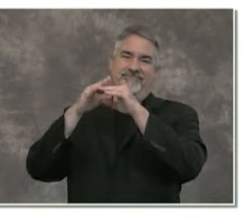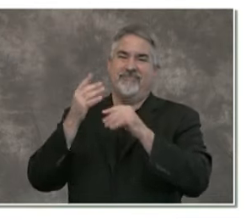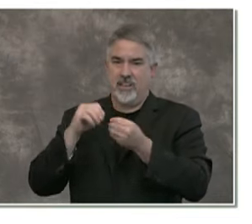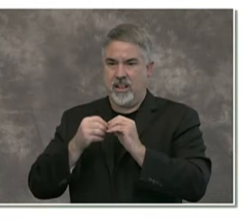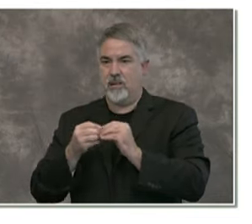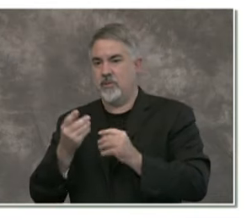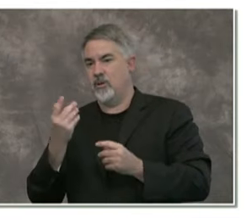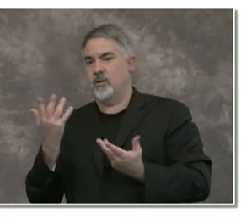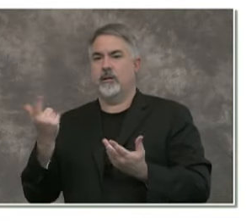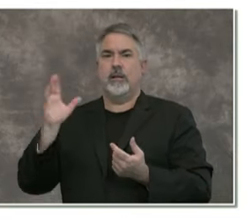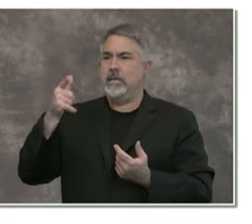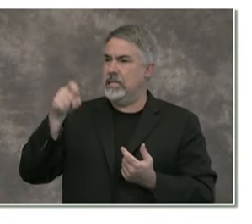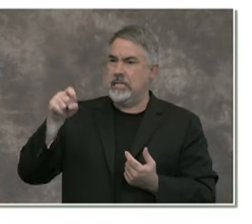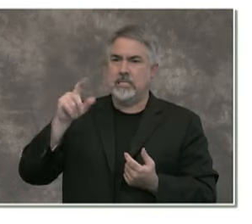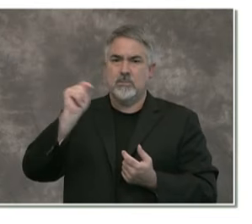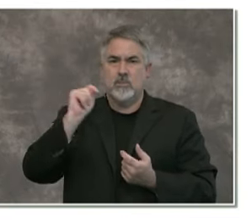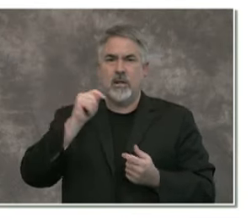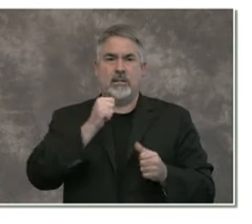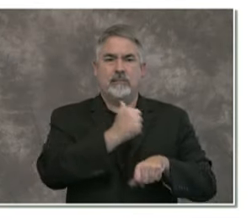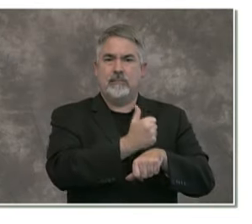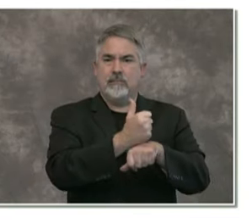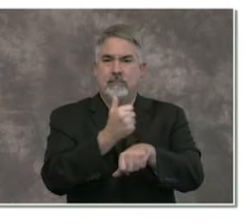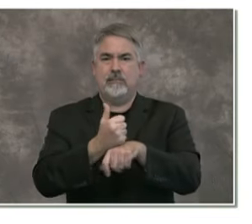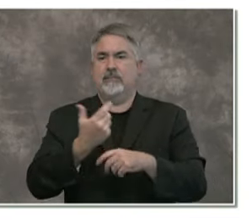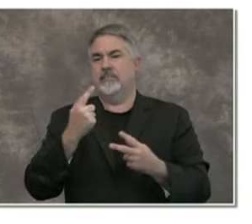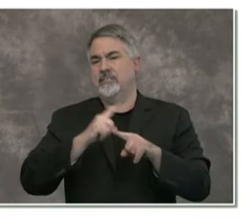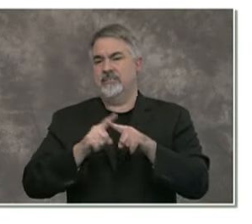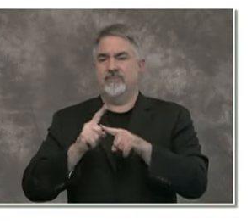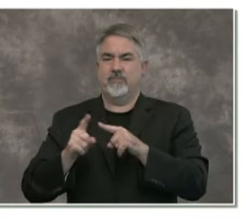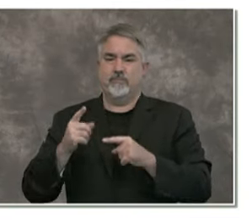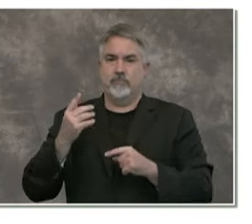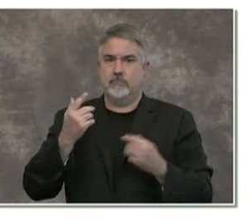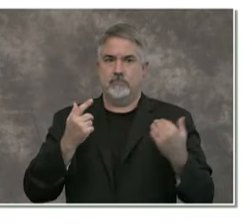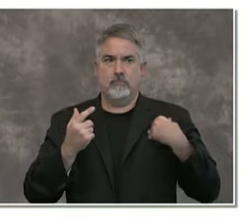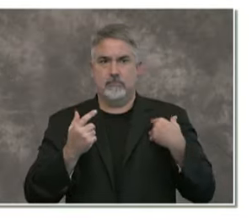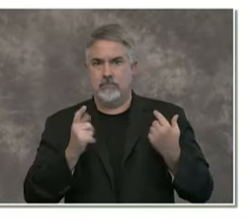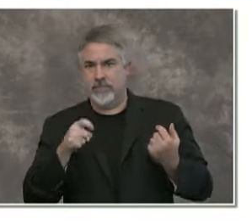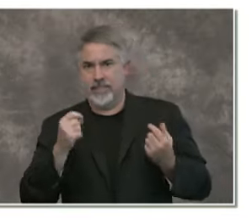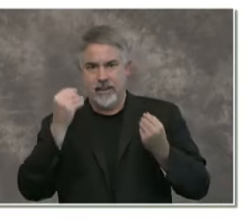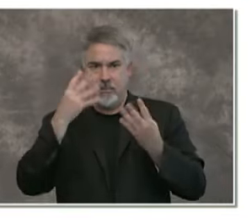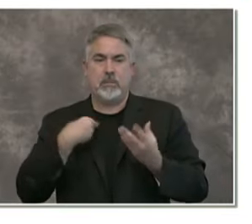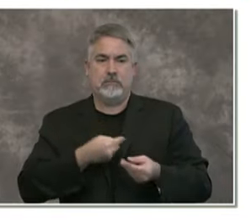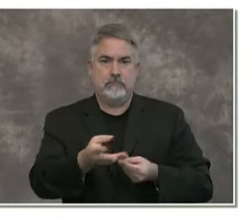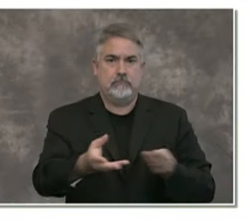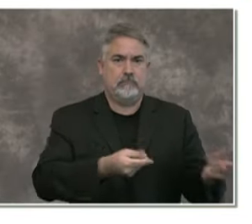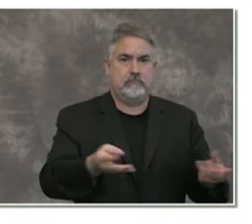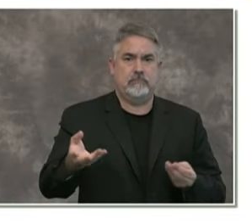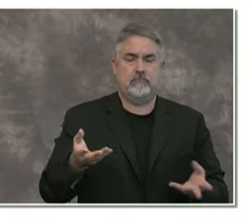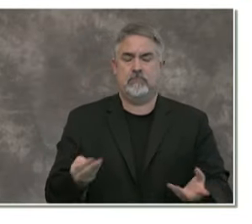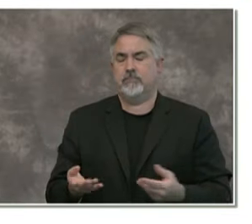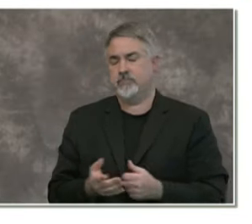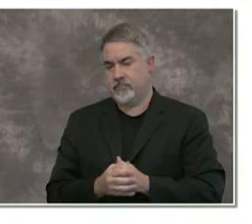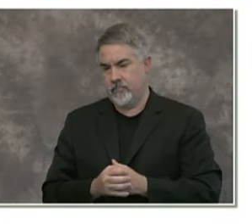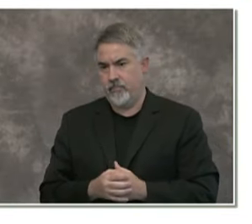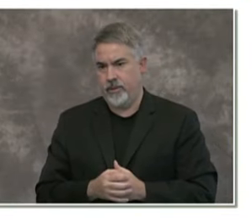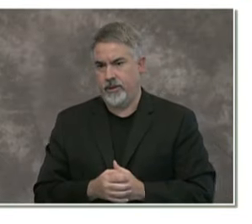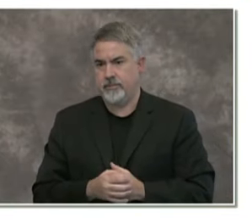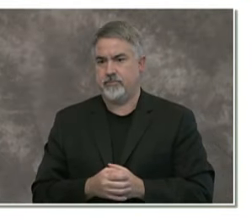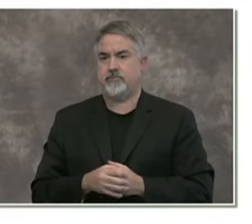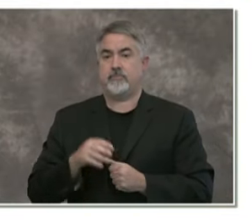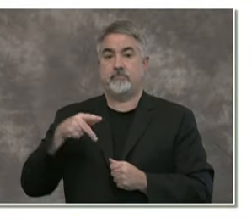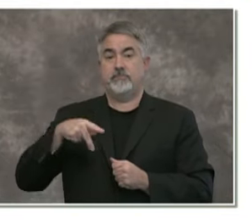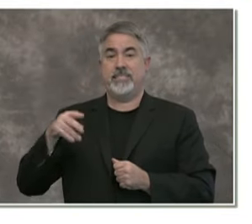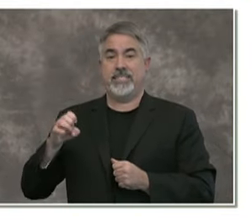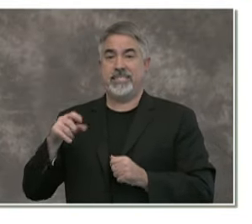distributed are static pending any additional request for those. On personal protective equipment, an increase in every category. More